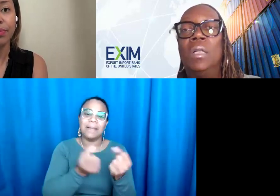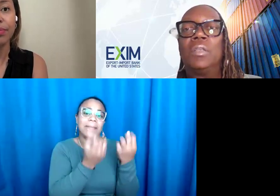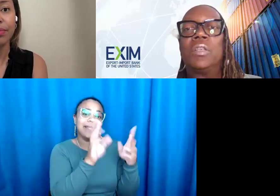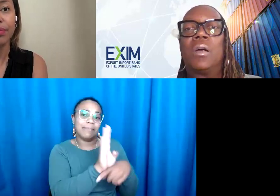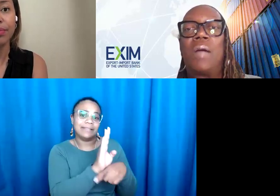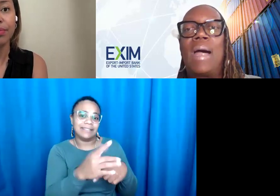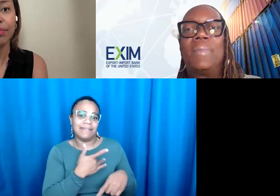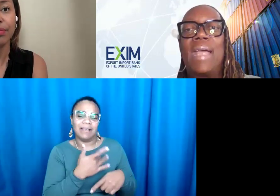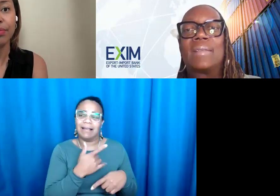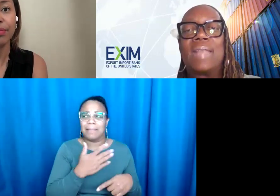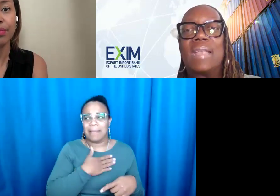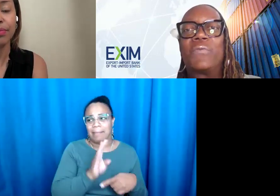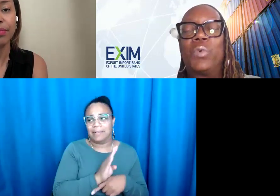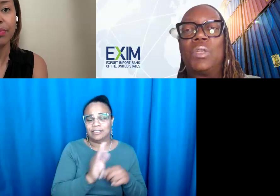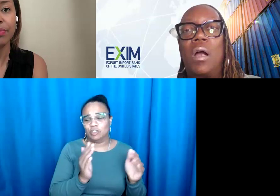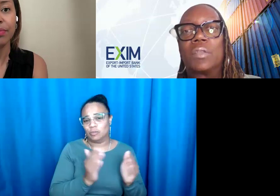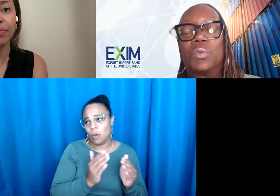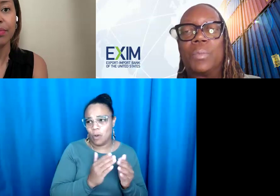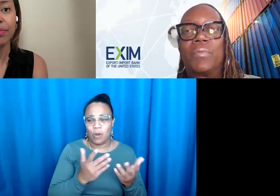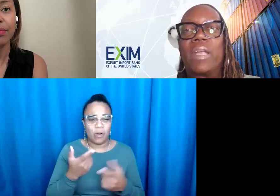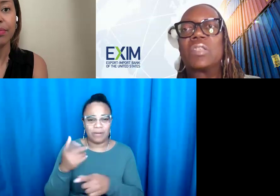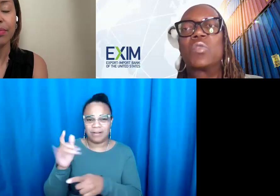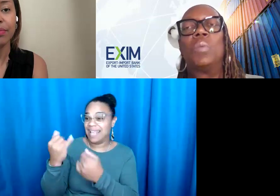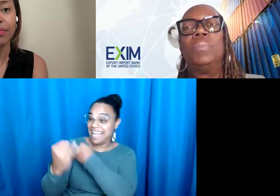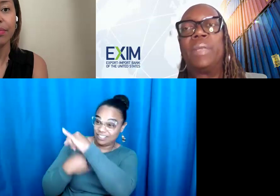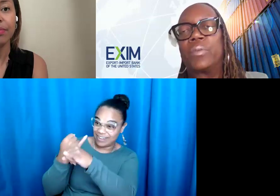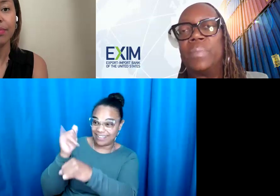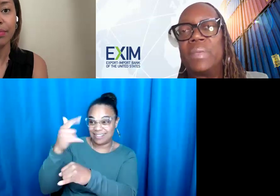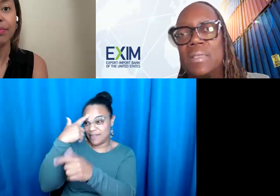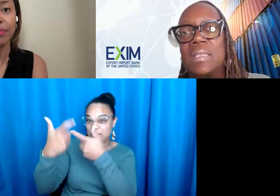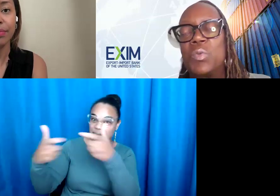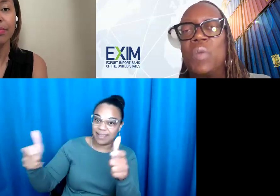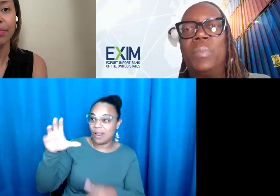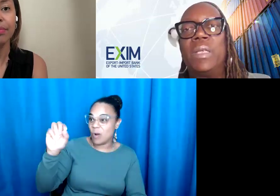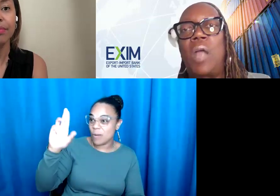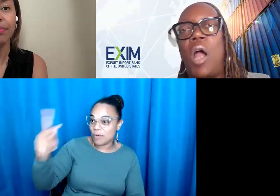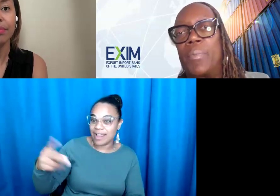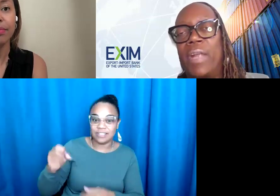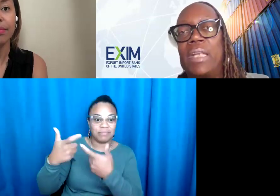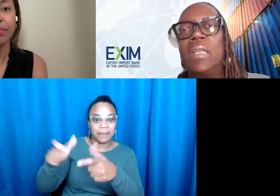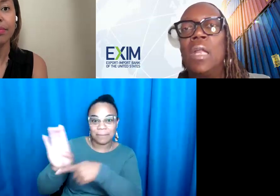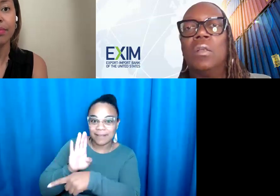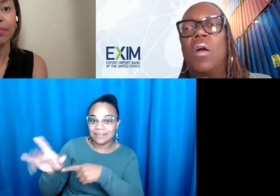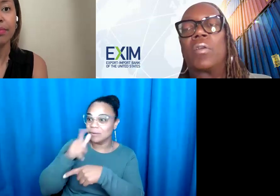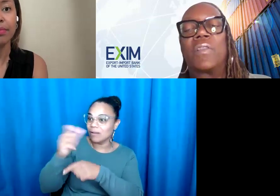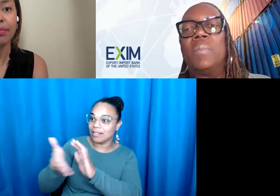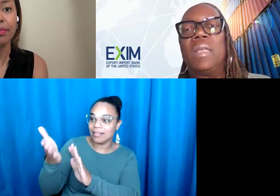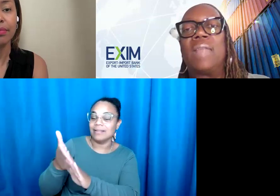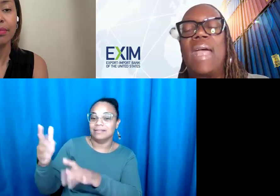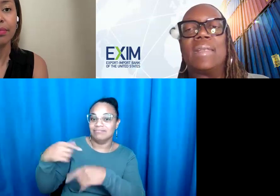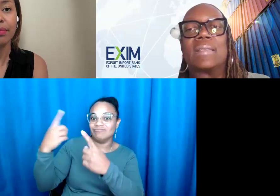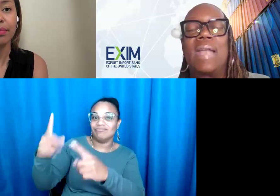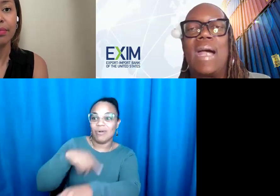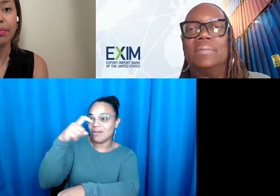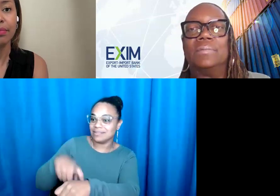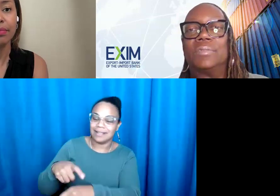small. That's for large corporations or bigger businesses who have been operating longer than me.